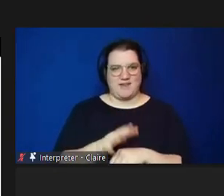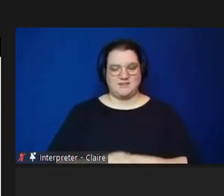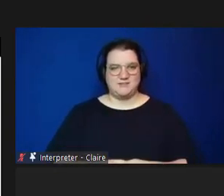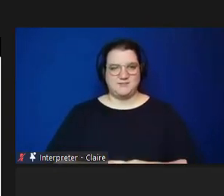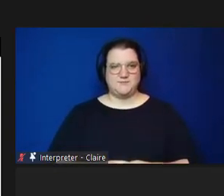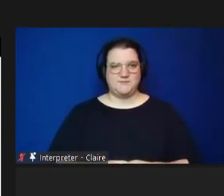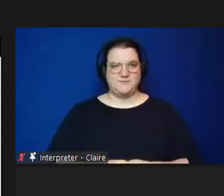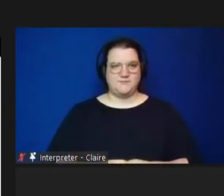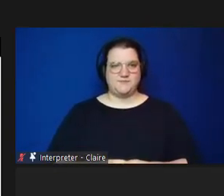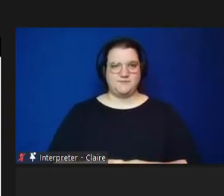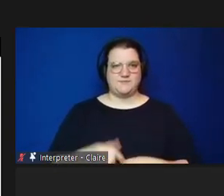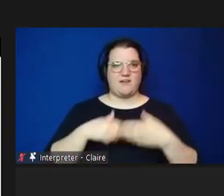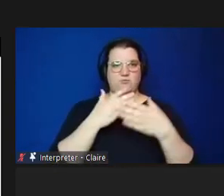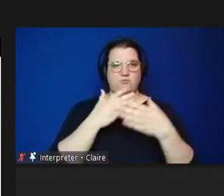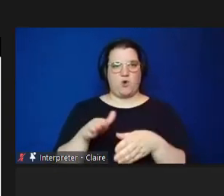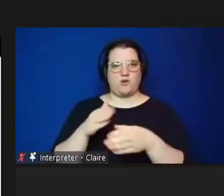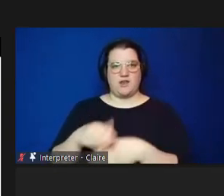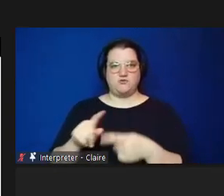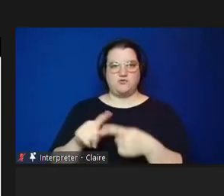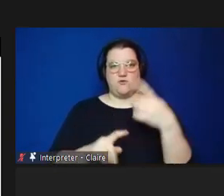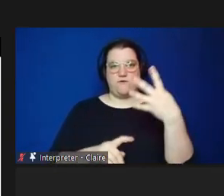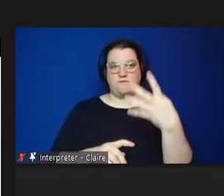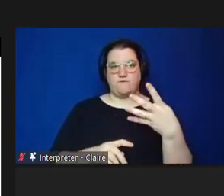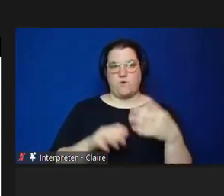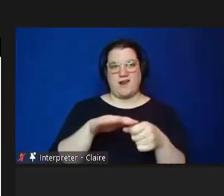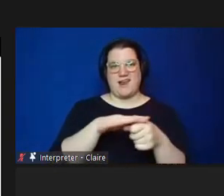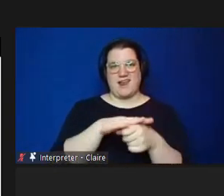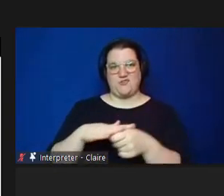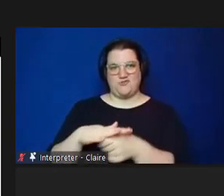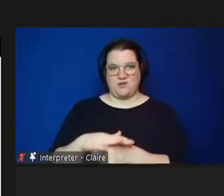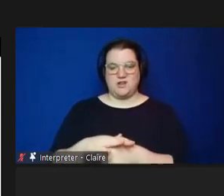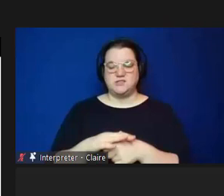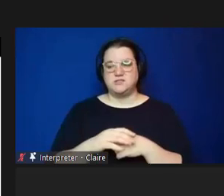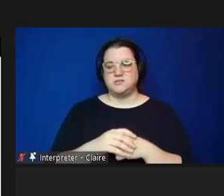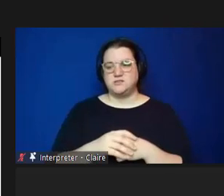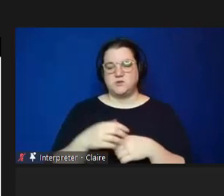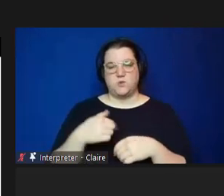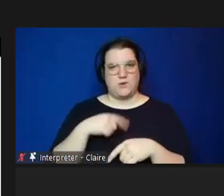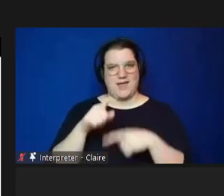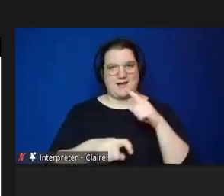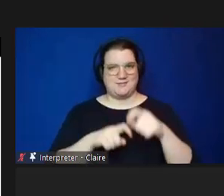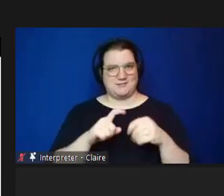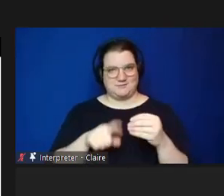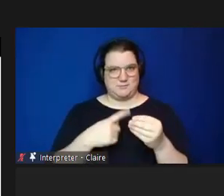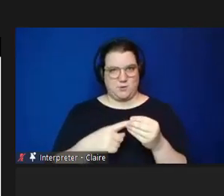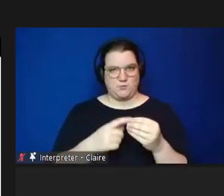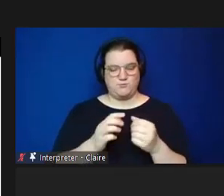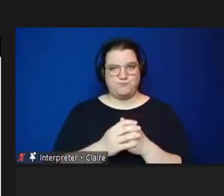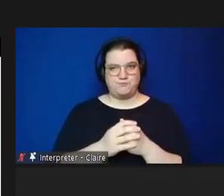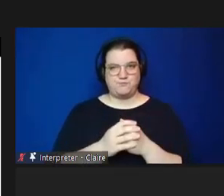it down into four areas that we asked people about. So